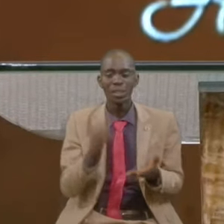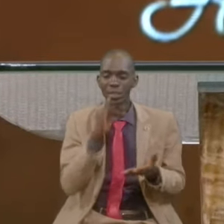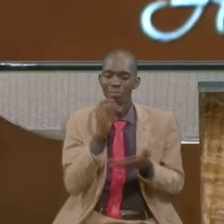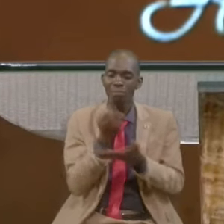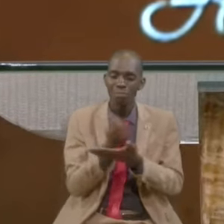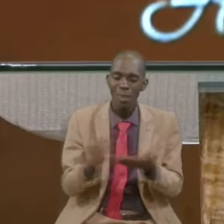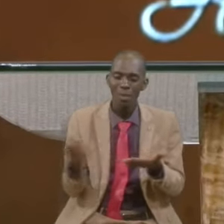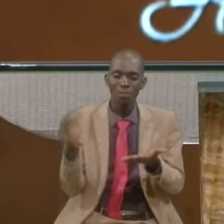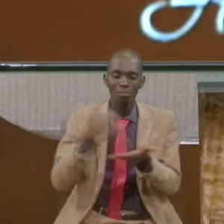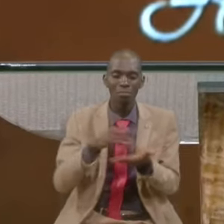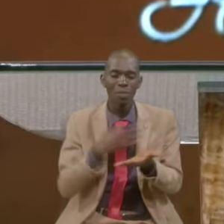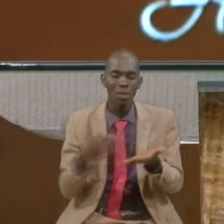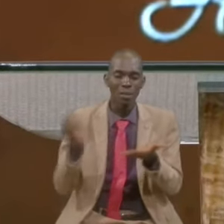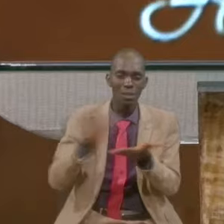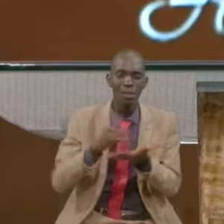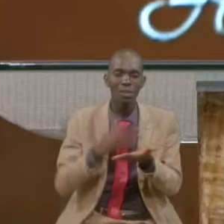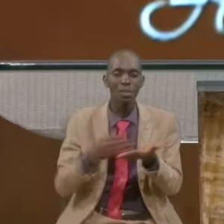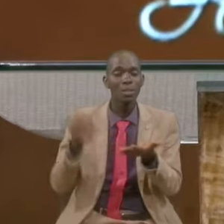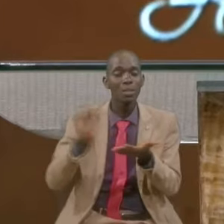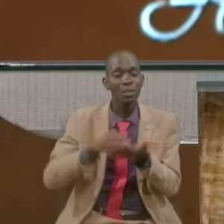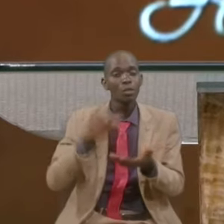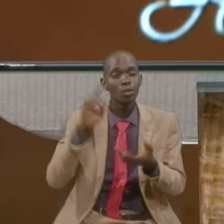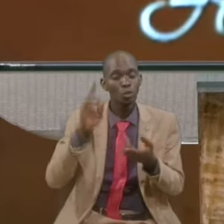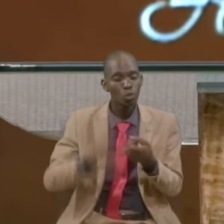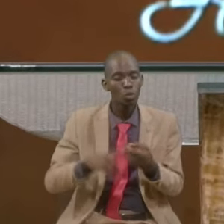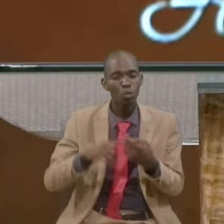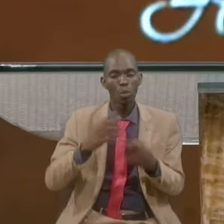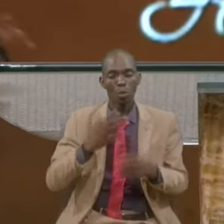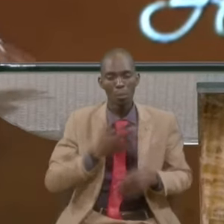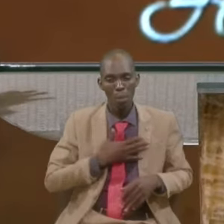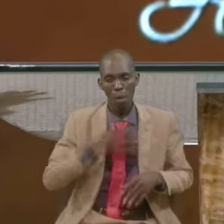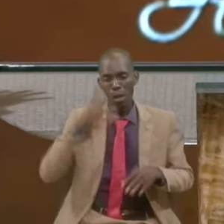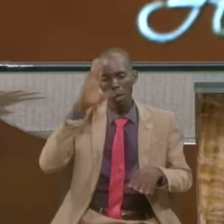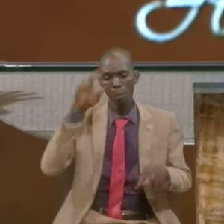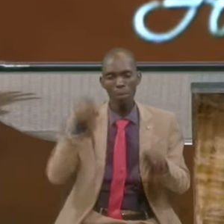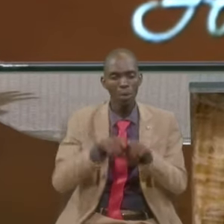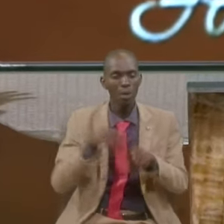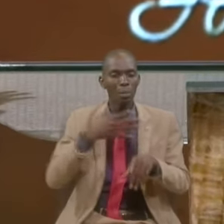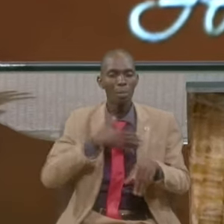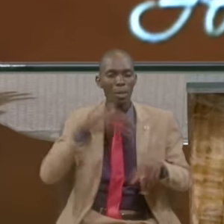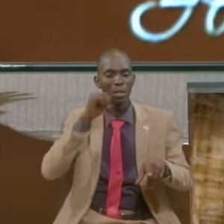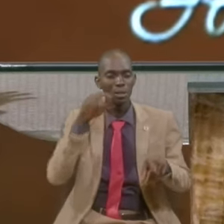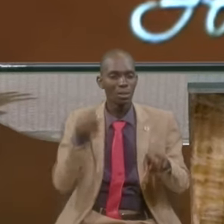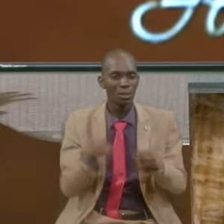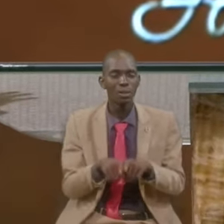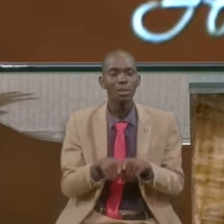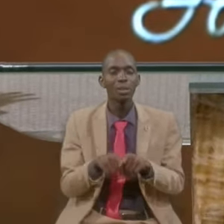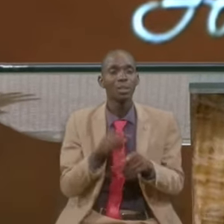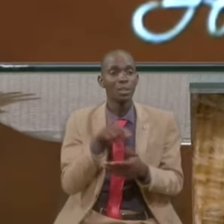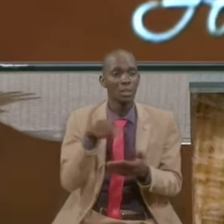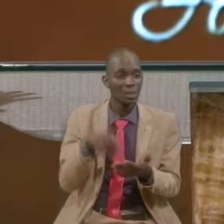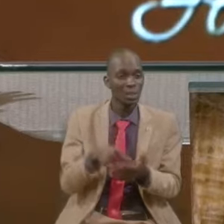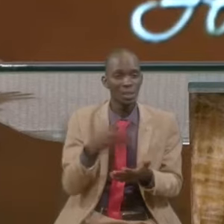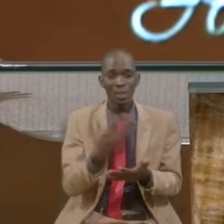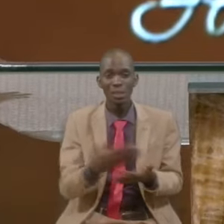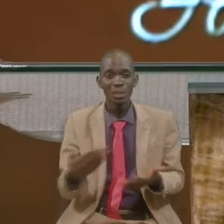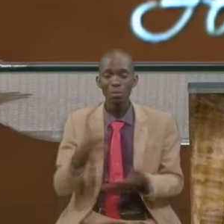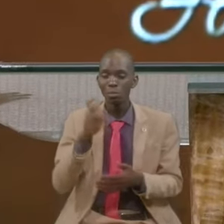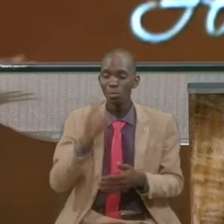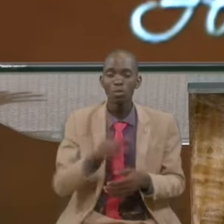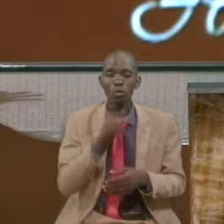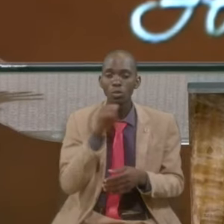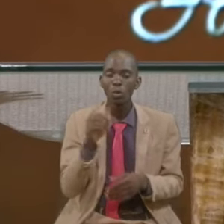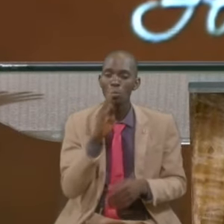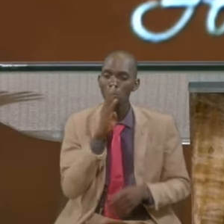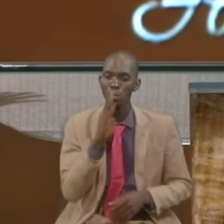in every chapter, he's saying, my brethren, these things ought not so to be.